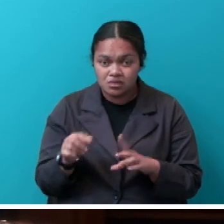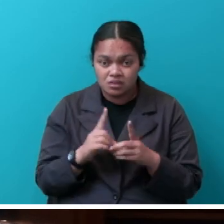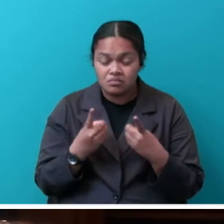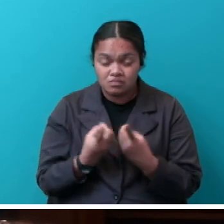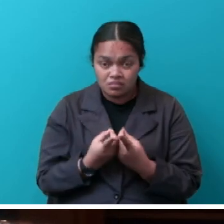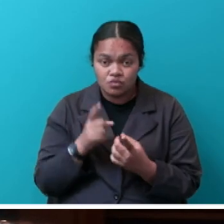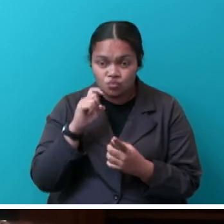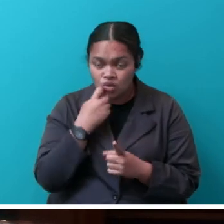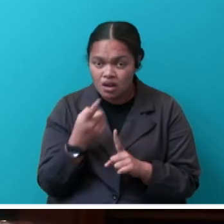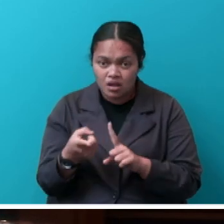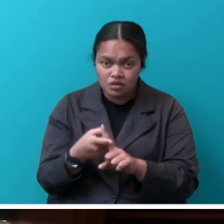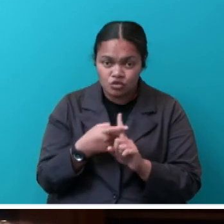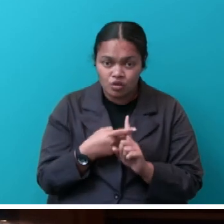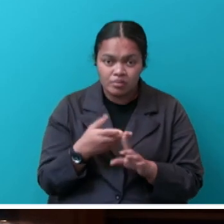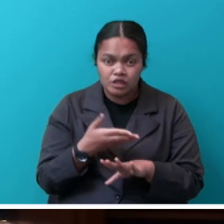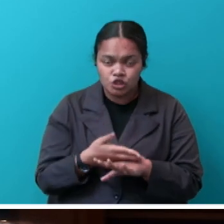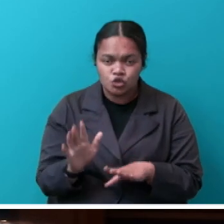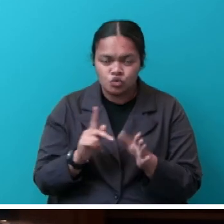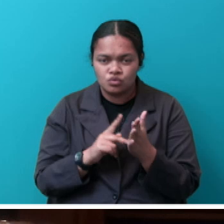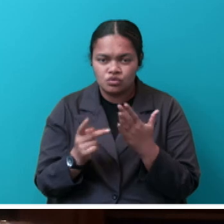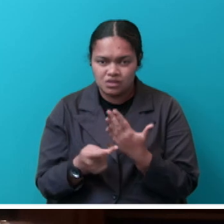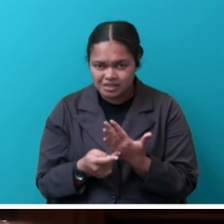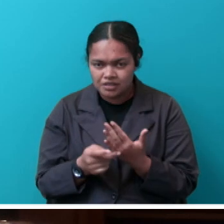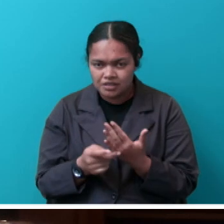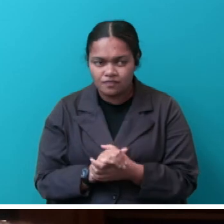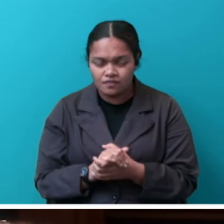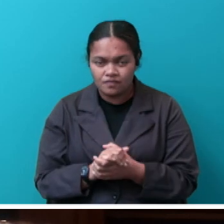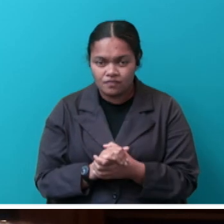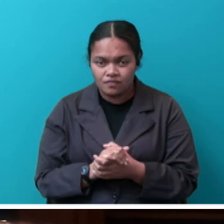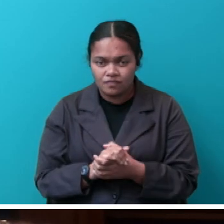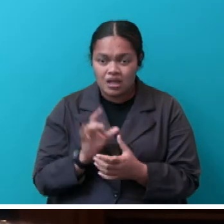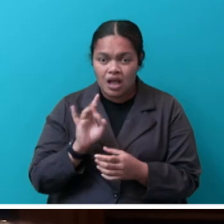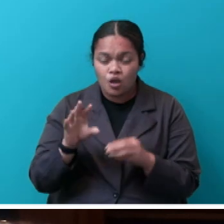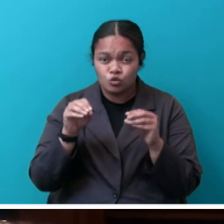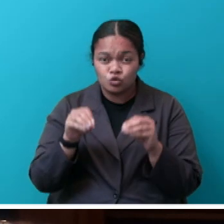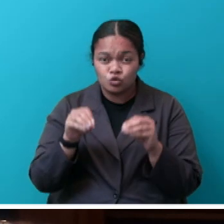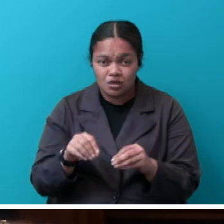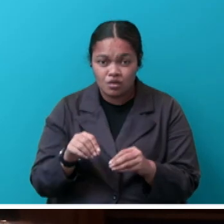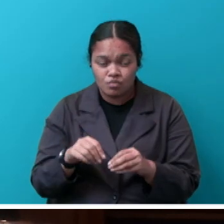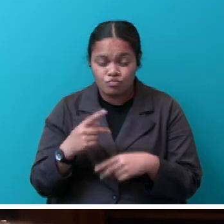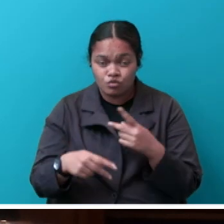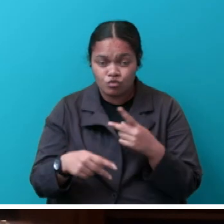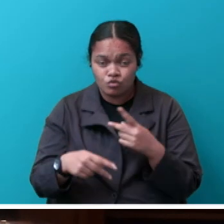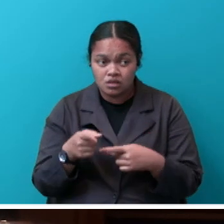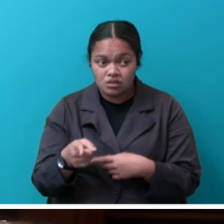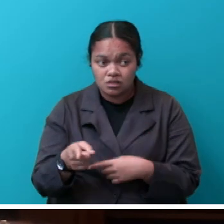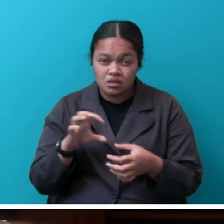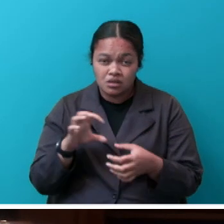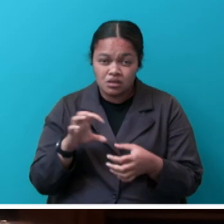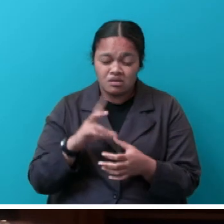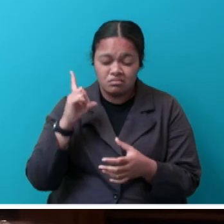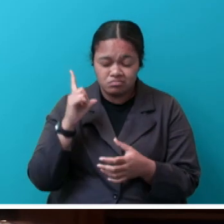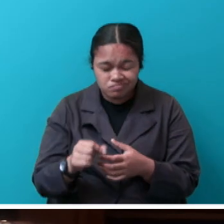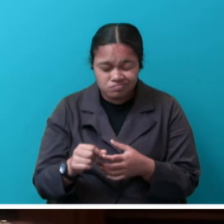adopting through the new initiative. The outsourcing process incorporates robust security